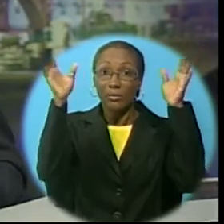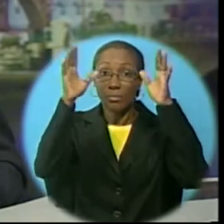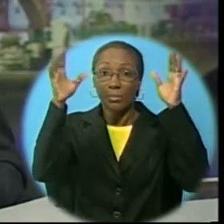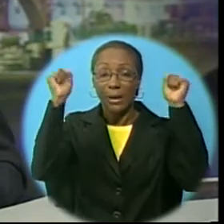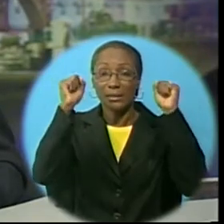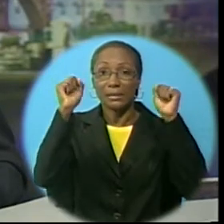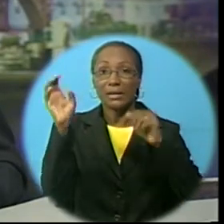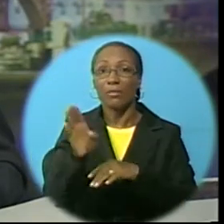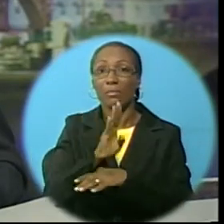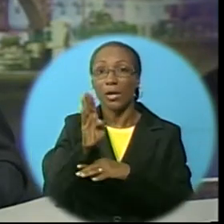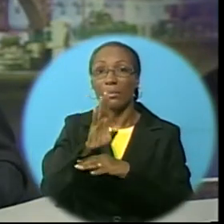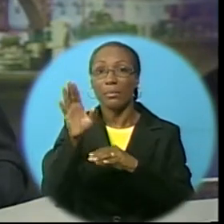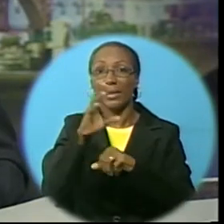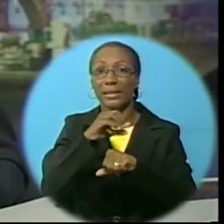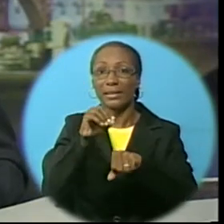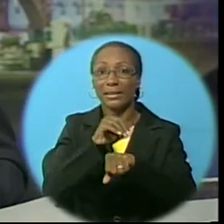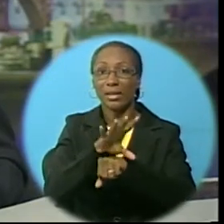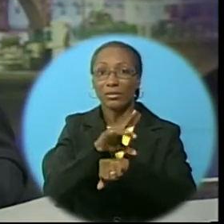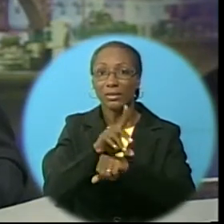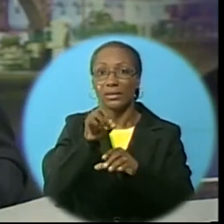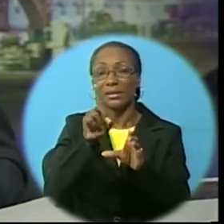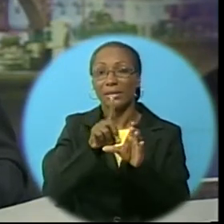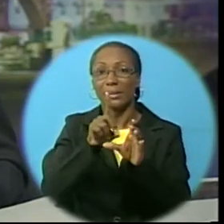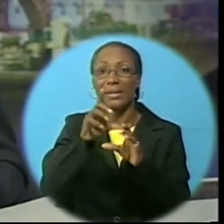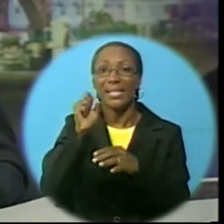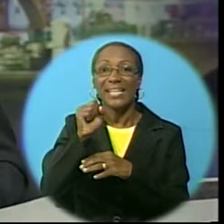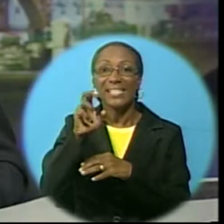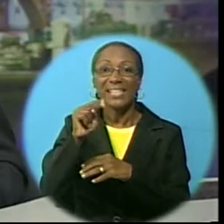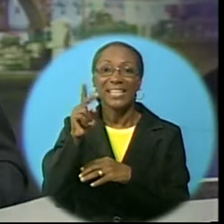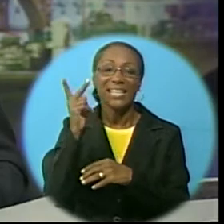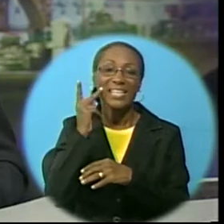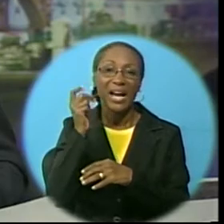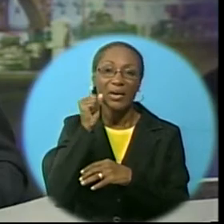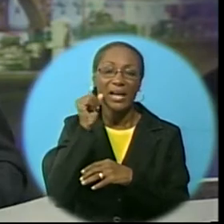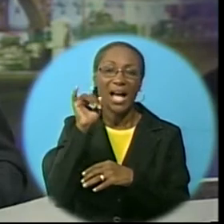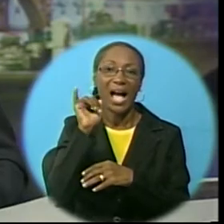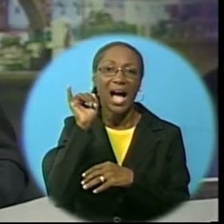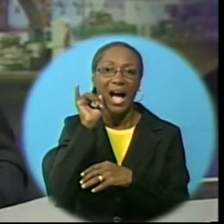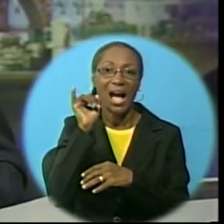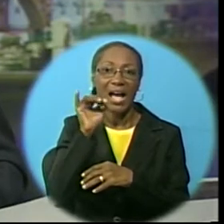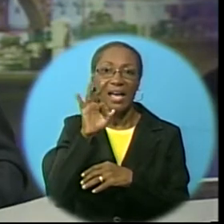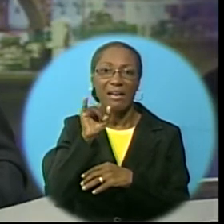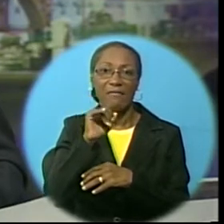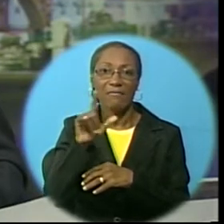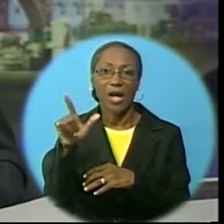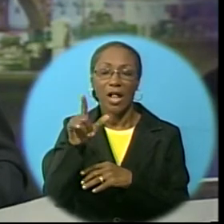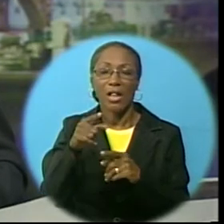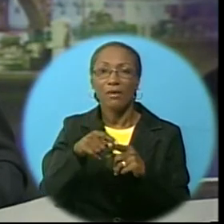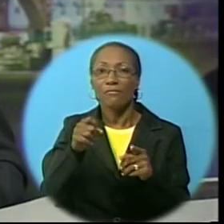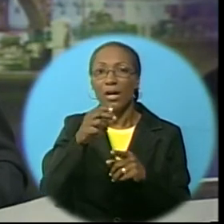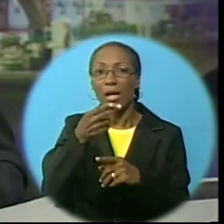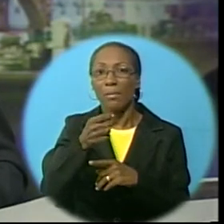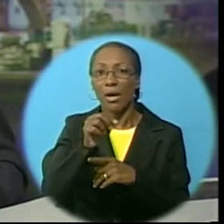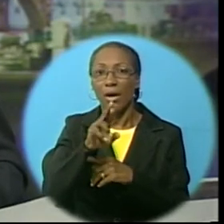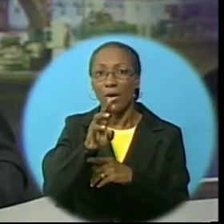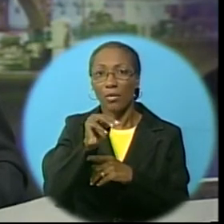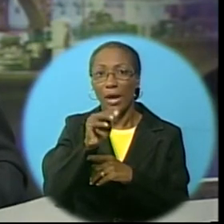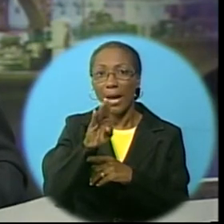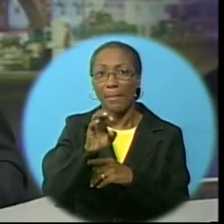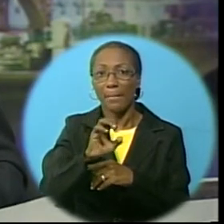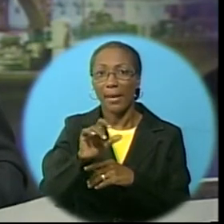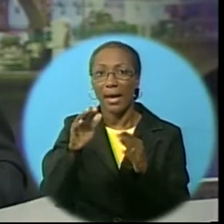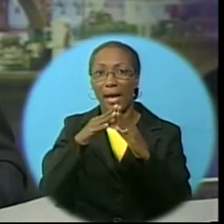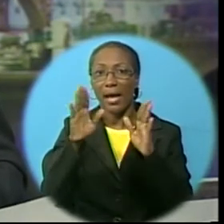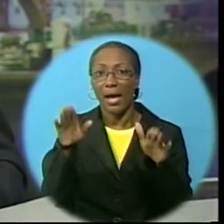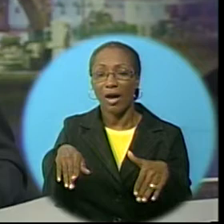Disabled, Senator Carrie-Ann Eiffel, at the launch of that card at Harambee House. Senator Eiffel explained that the new initiative, which